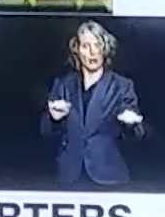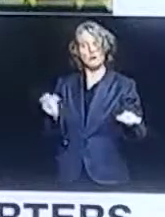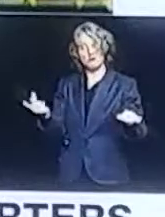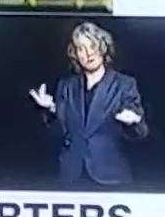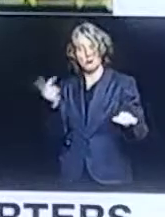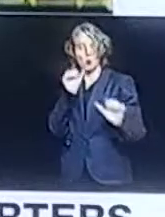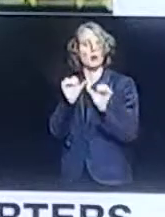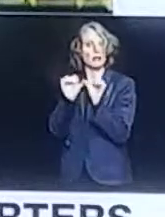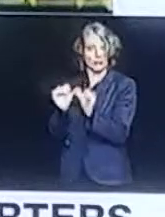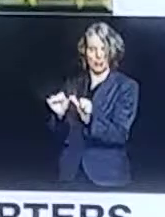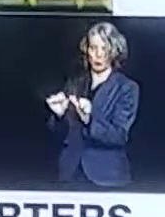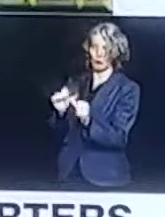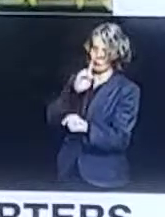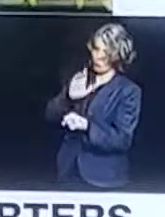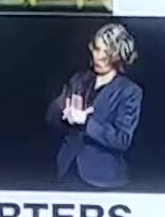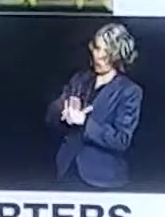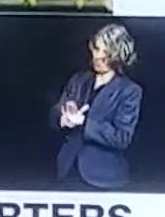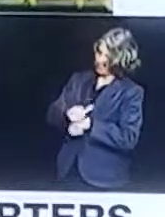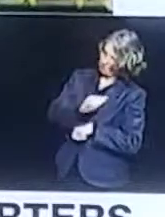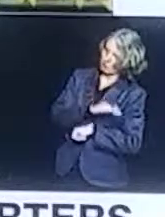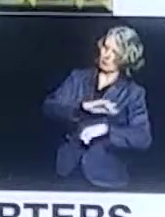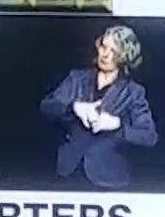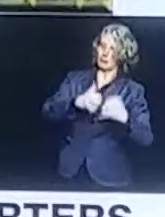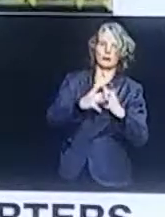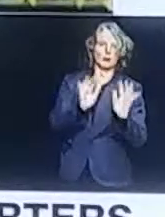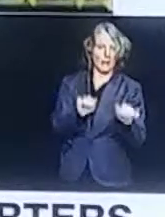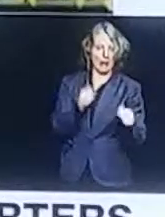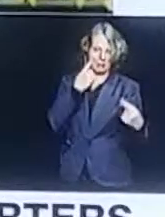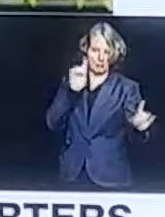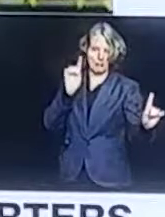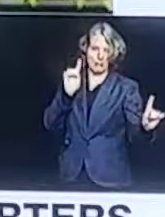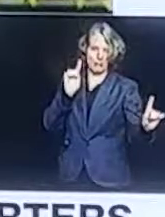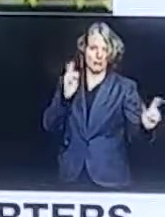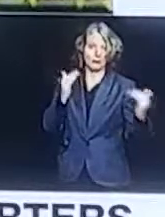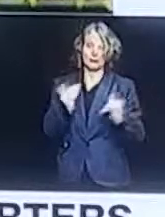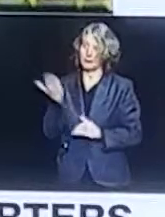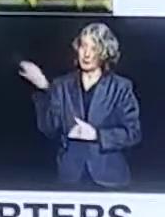work to ensure that that happens. Thank you. Next question,